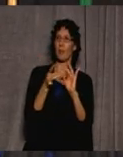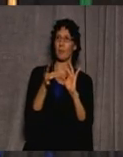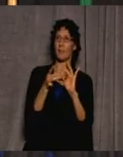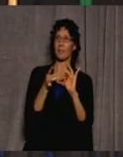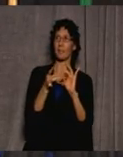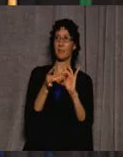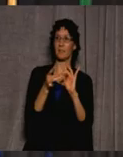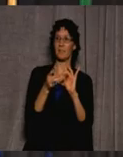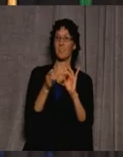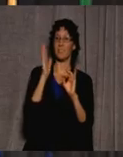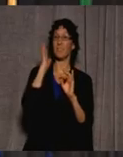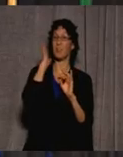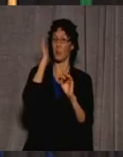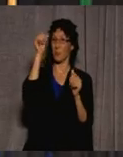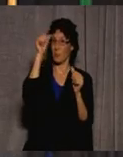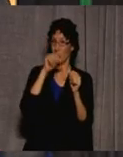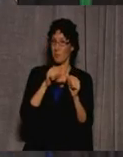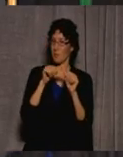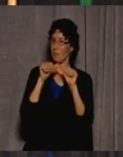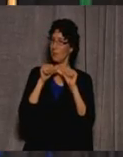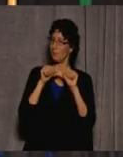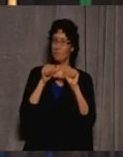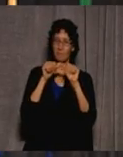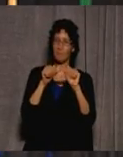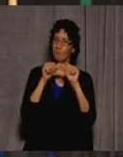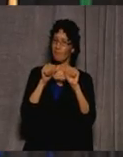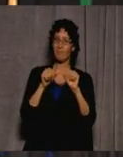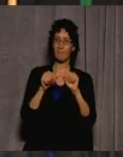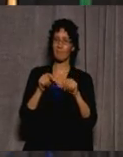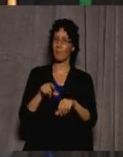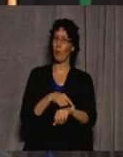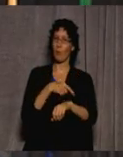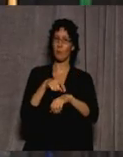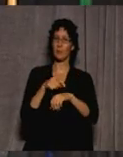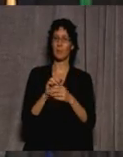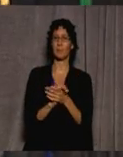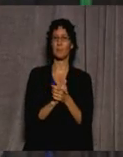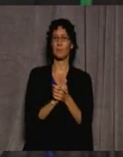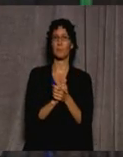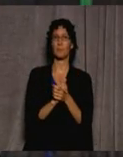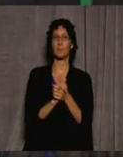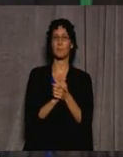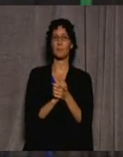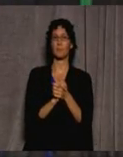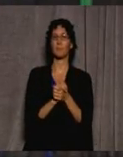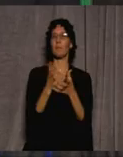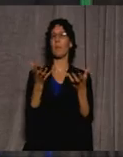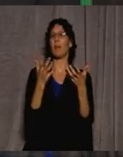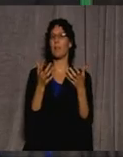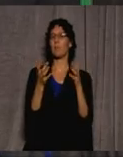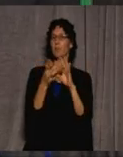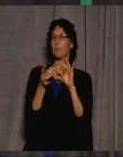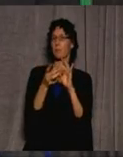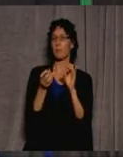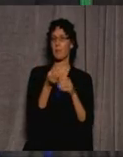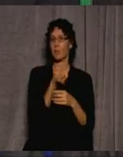me for a long, long time. The faculty, I know I'm going to miss some, but I'll just want to mention some.